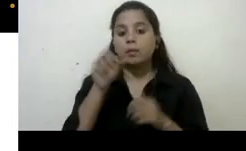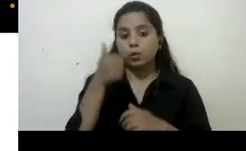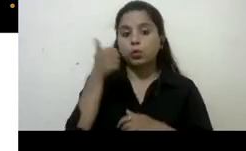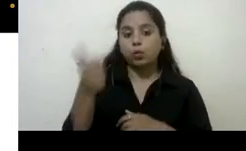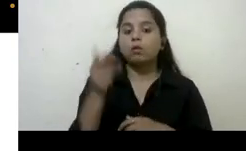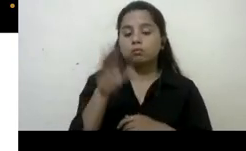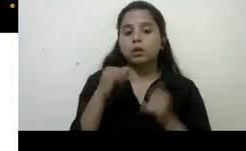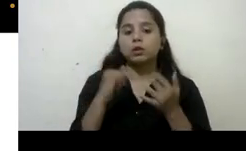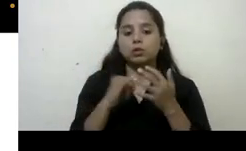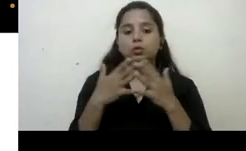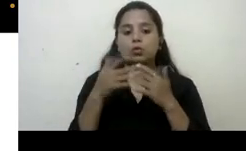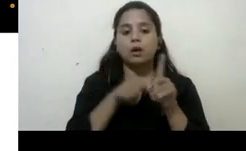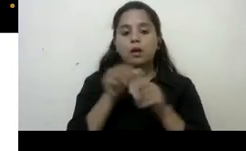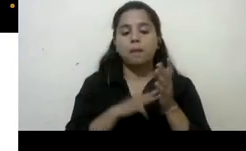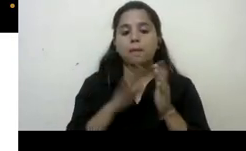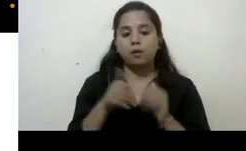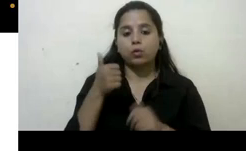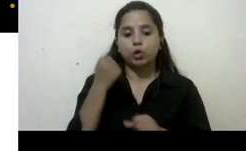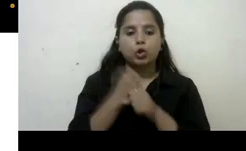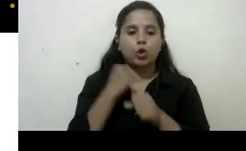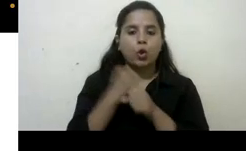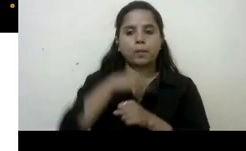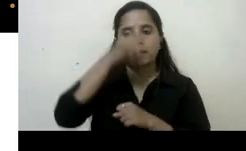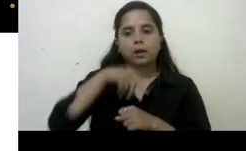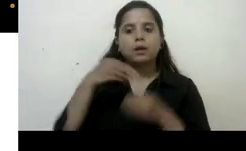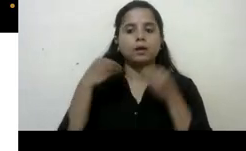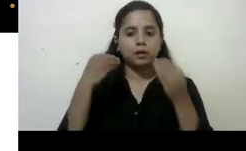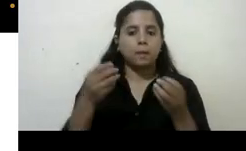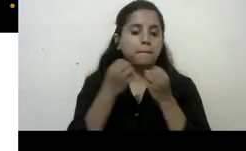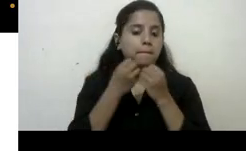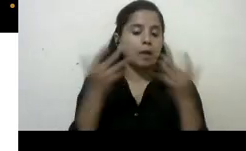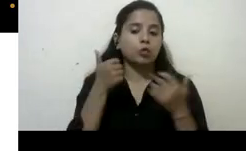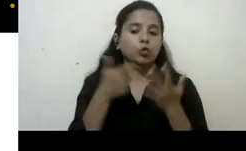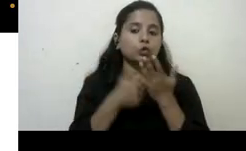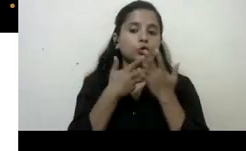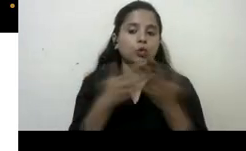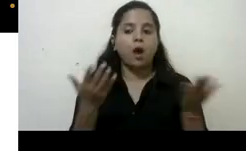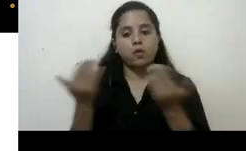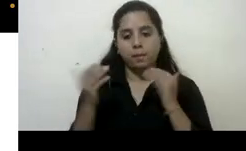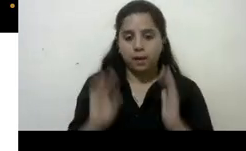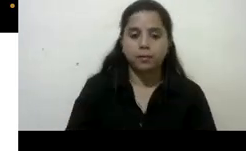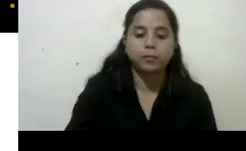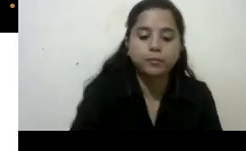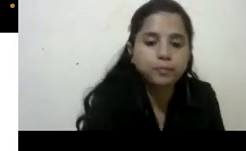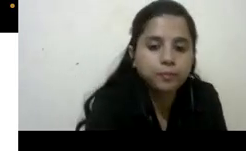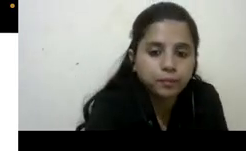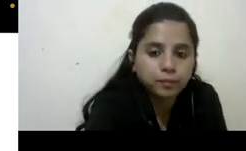platform provided by the Government of India, and lots of good resources are available. British